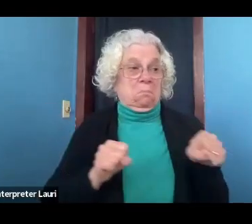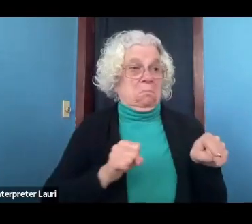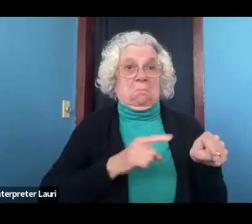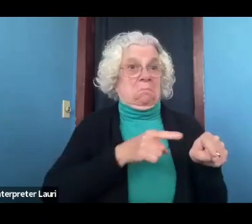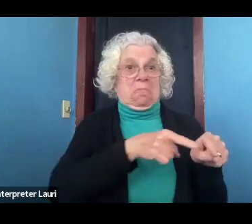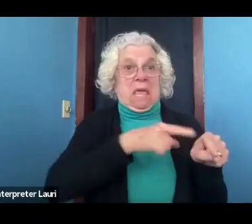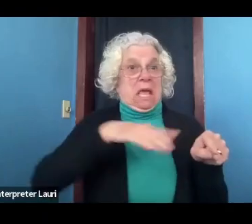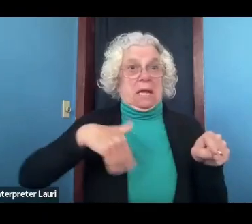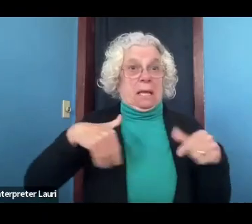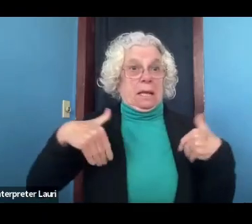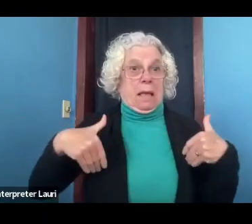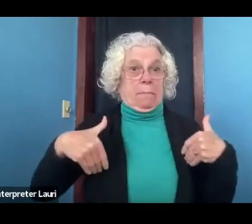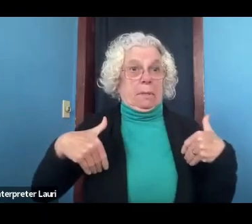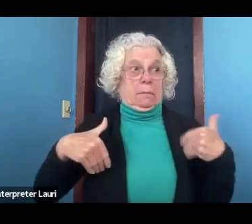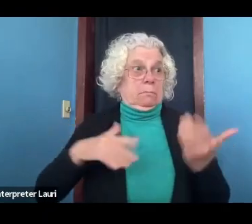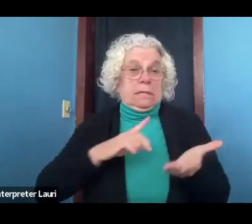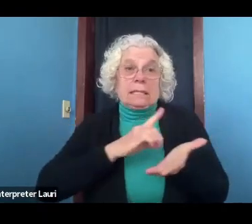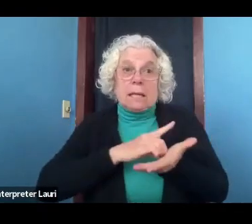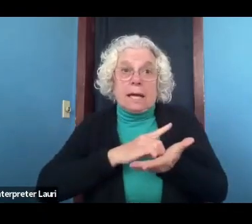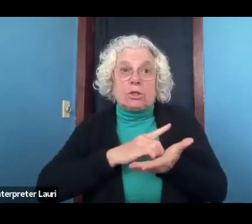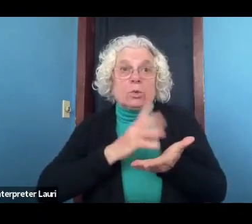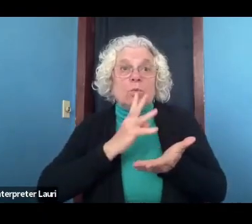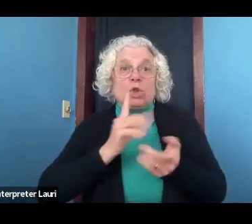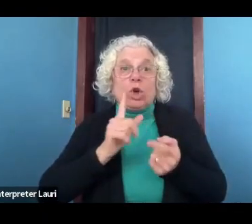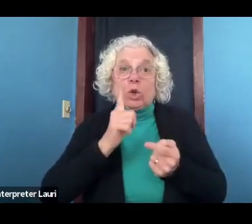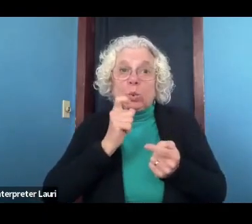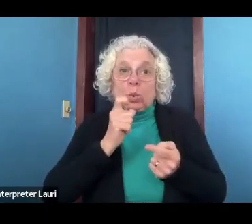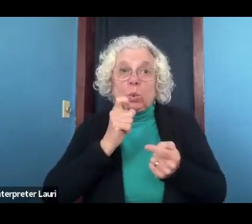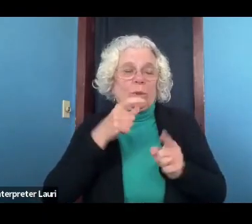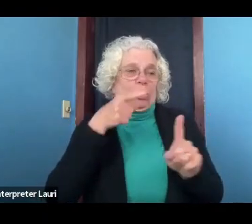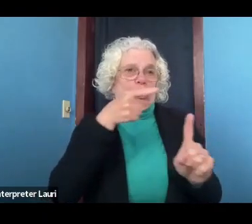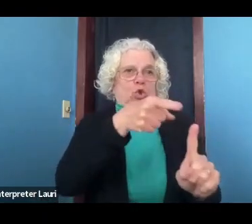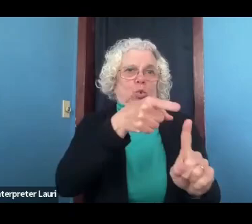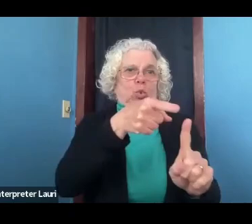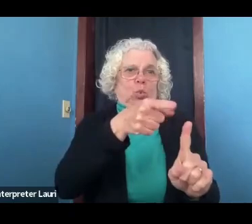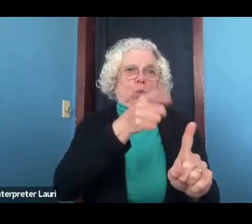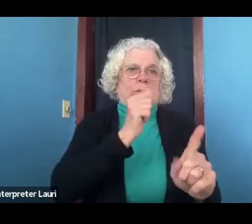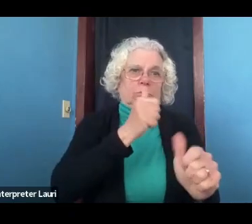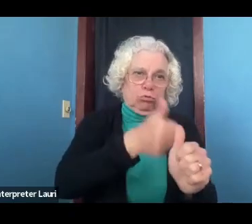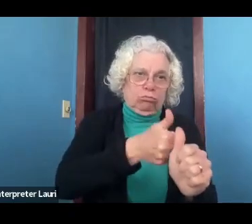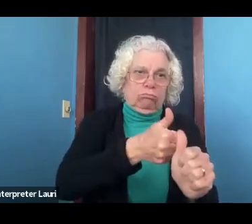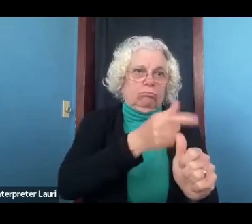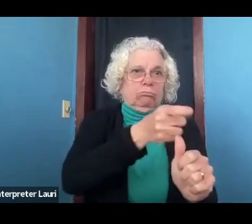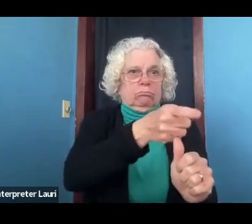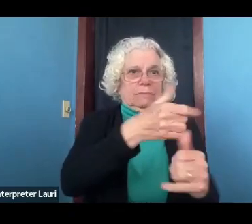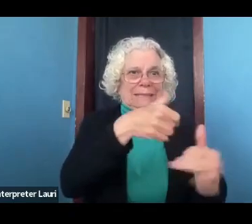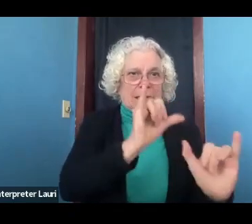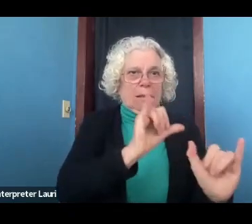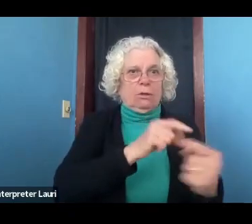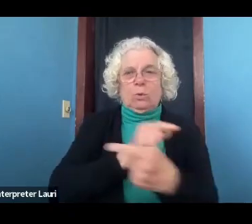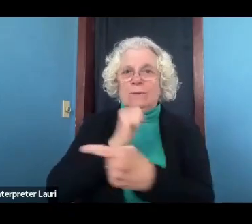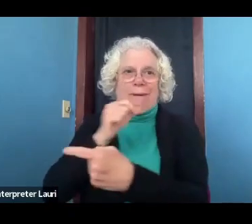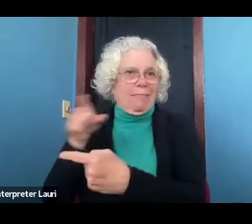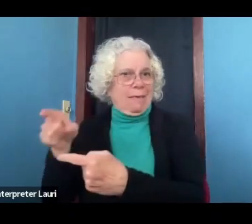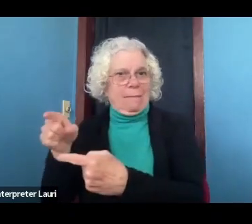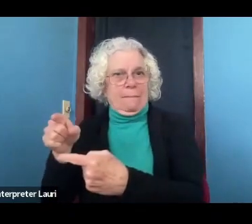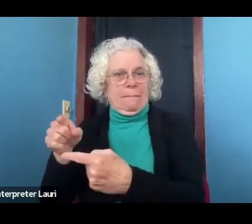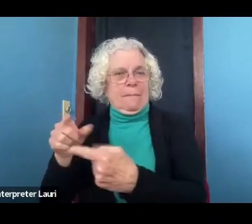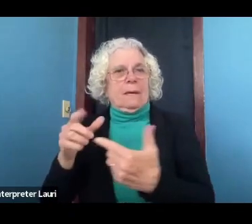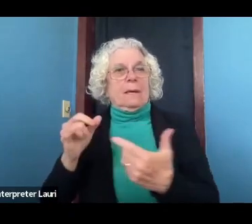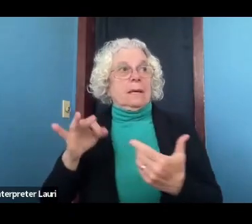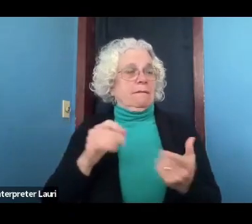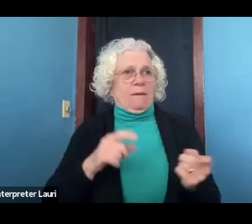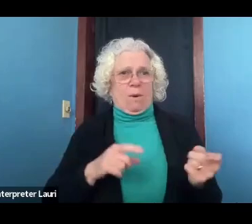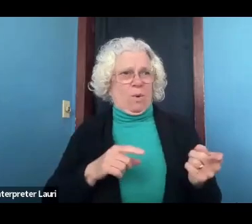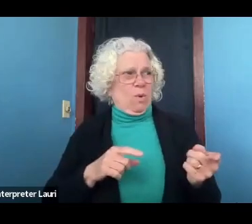doctor's going to come ask you what you want. And then if you can't, the doctor would then look to the document and say, well, who